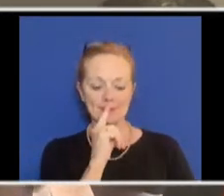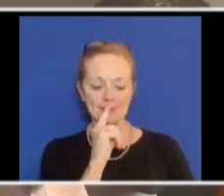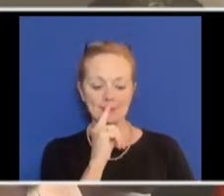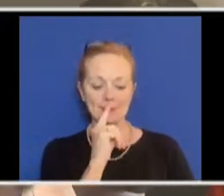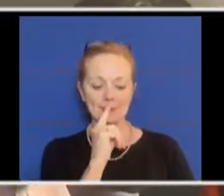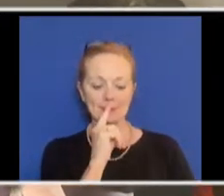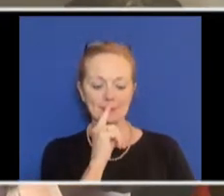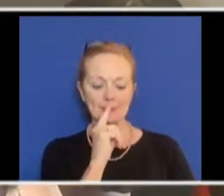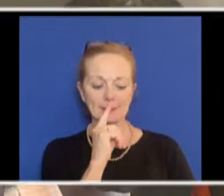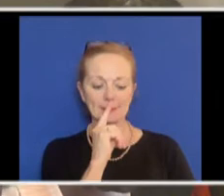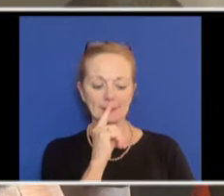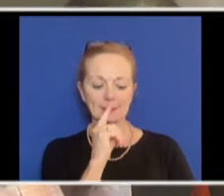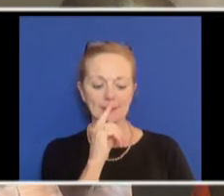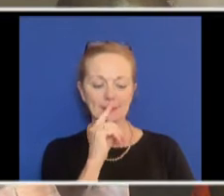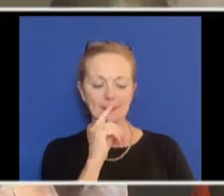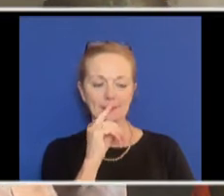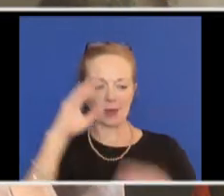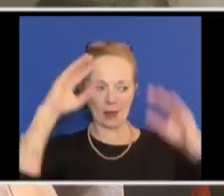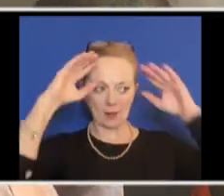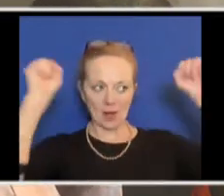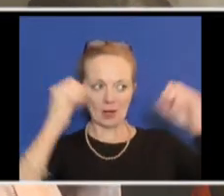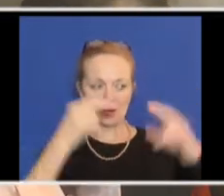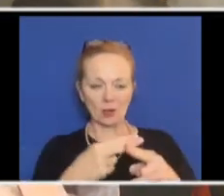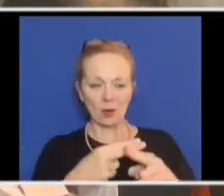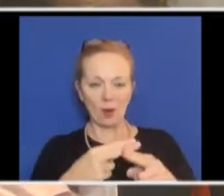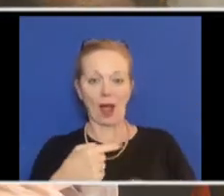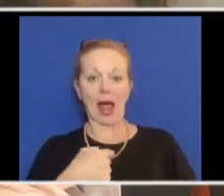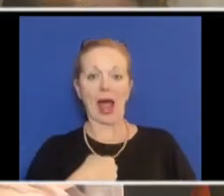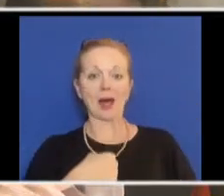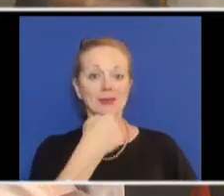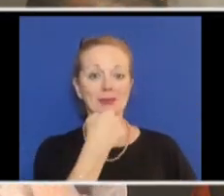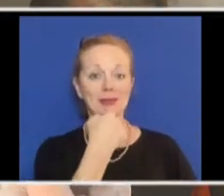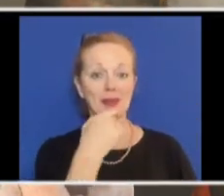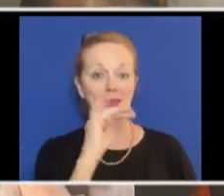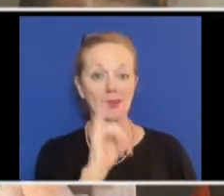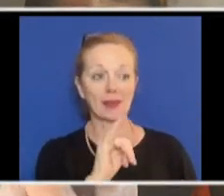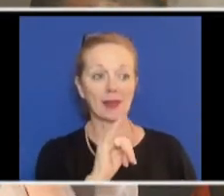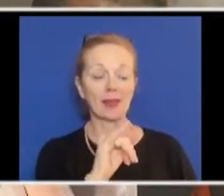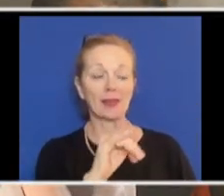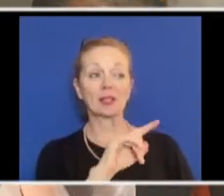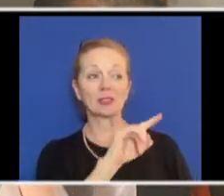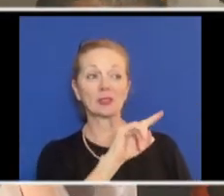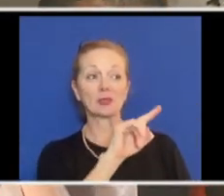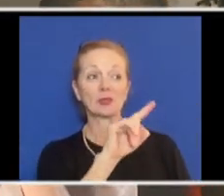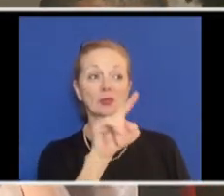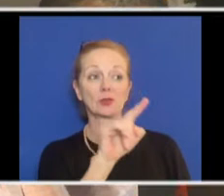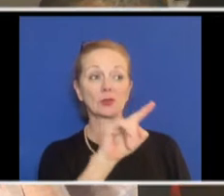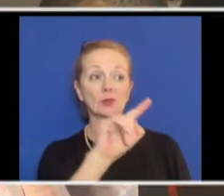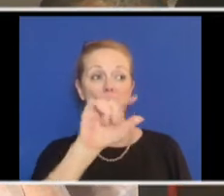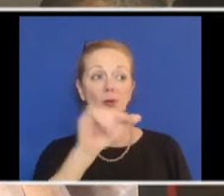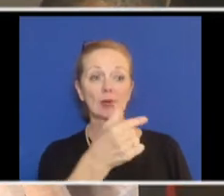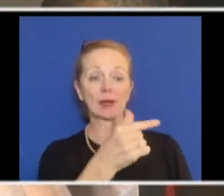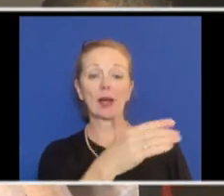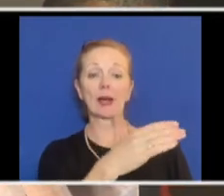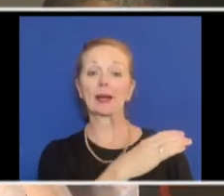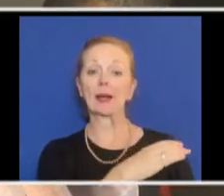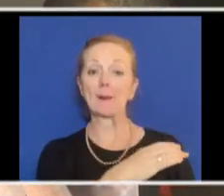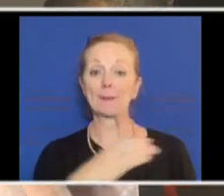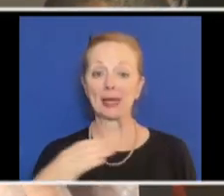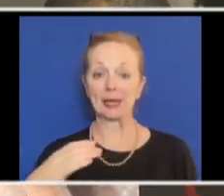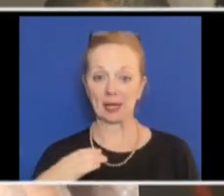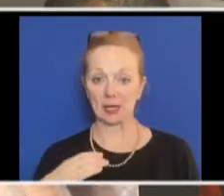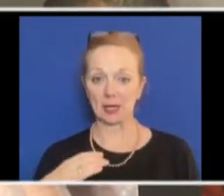here Pro Tim I will say that the uh zoning commission zoning committee uh dutifully